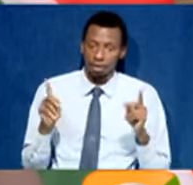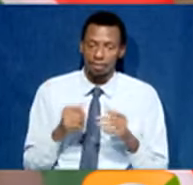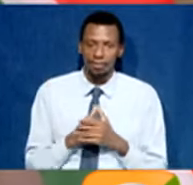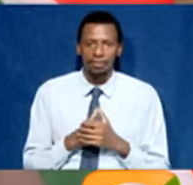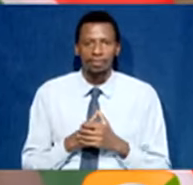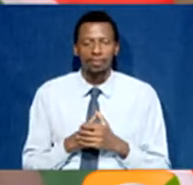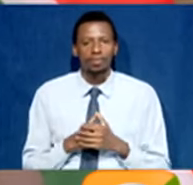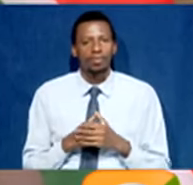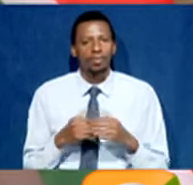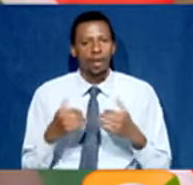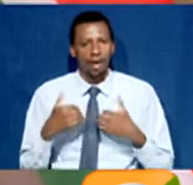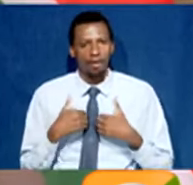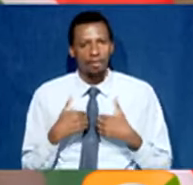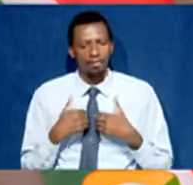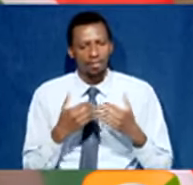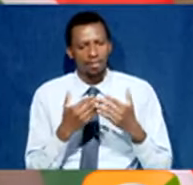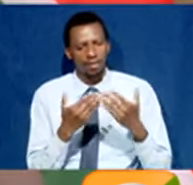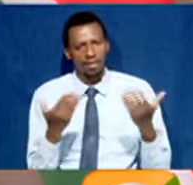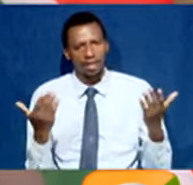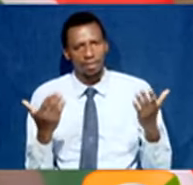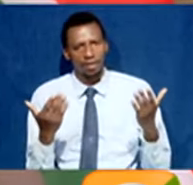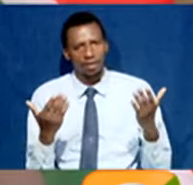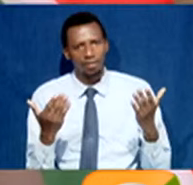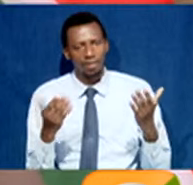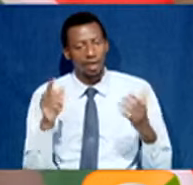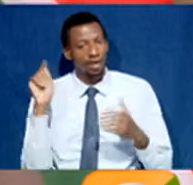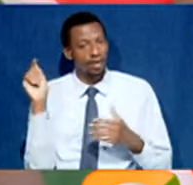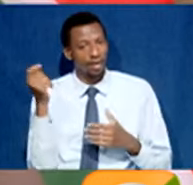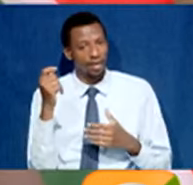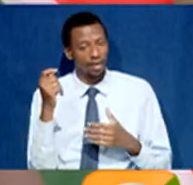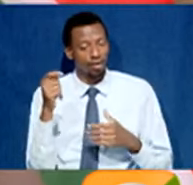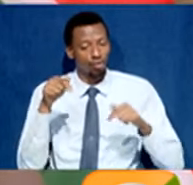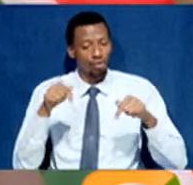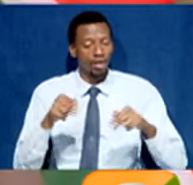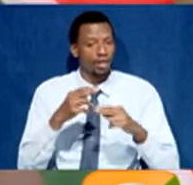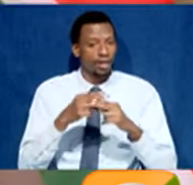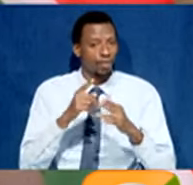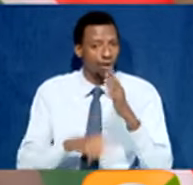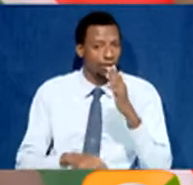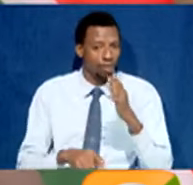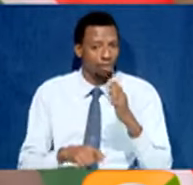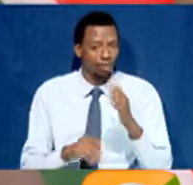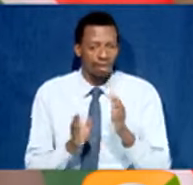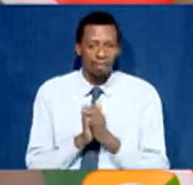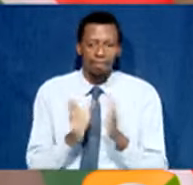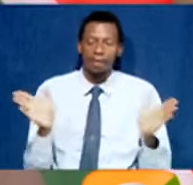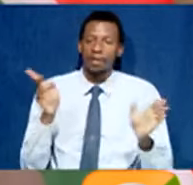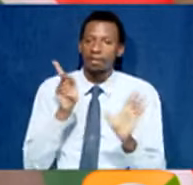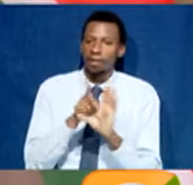There is a principle in Kenya today called public participation. It went to public